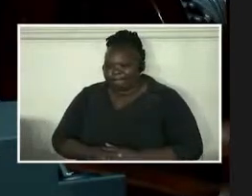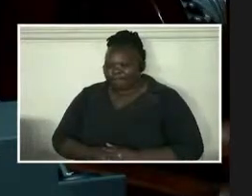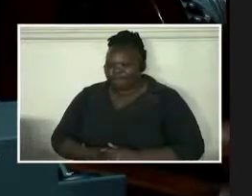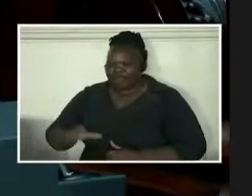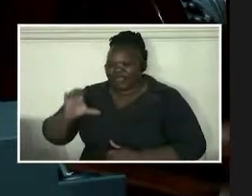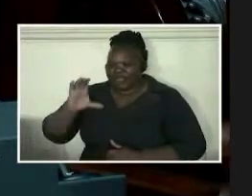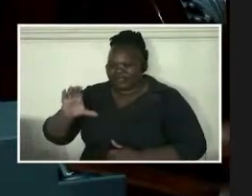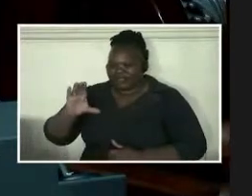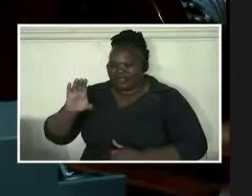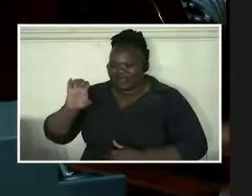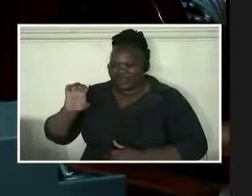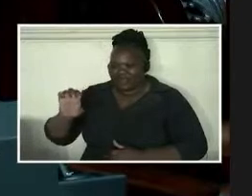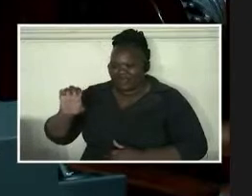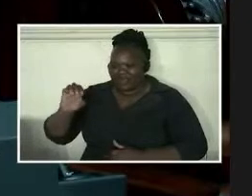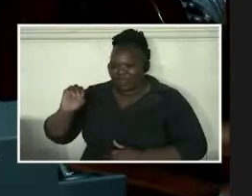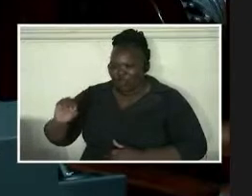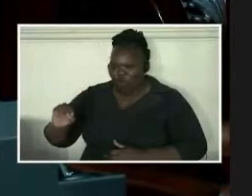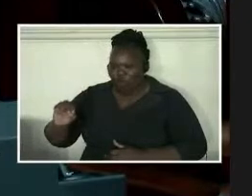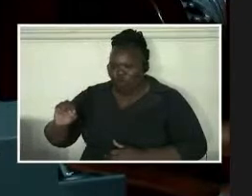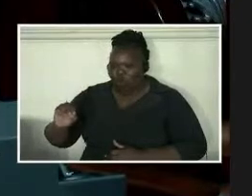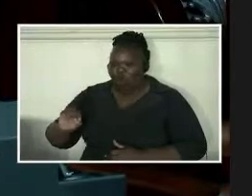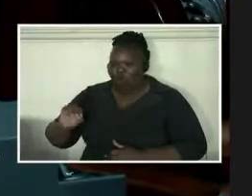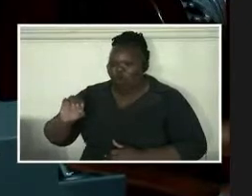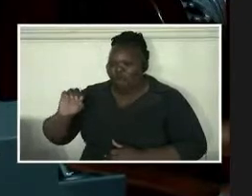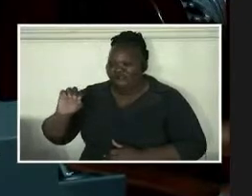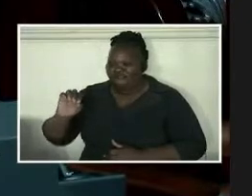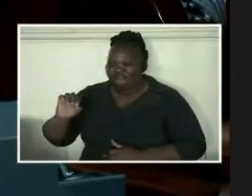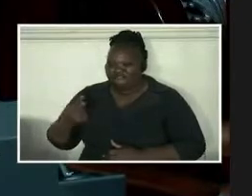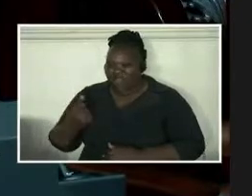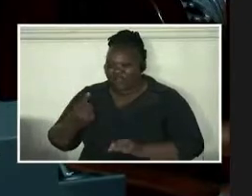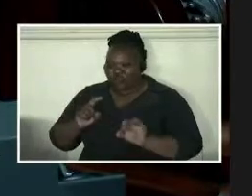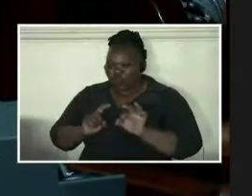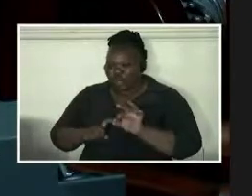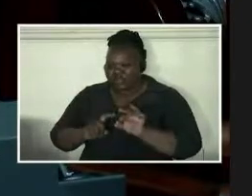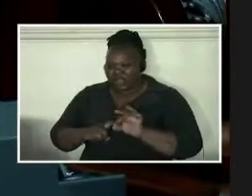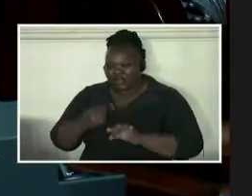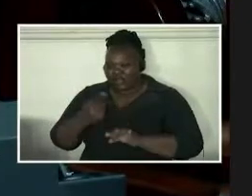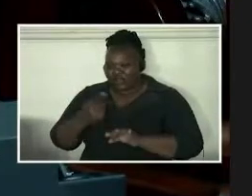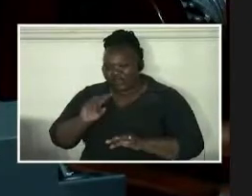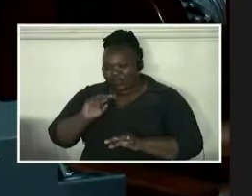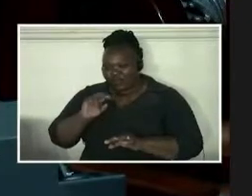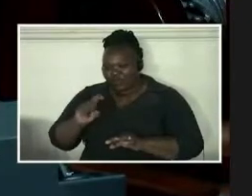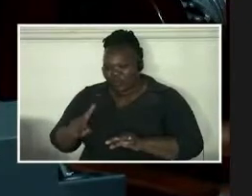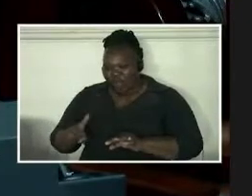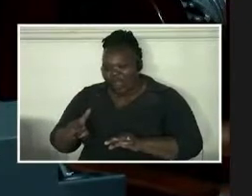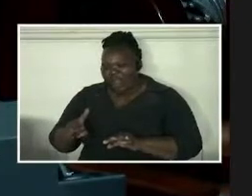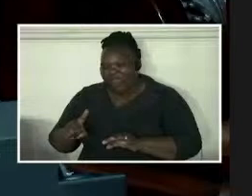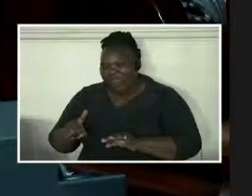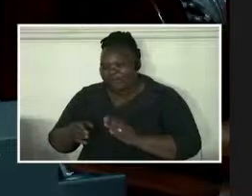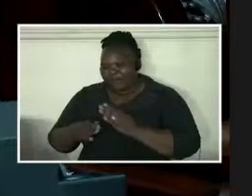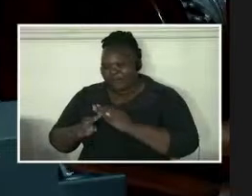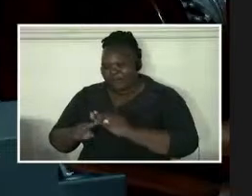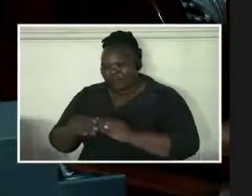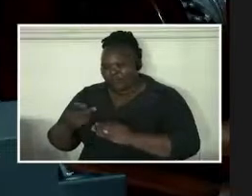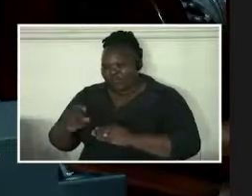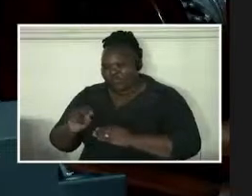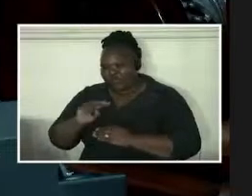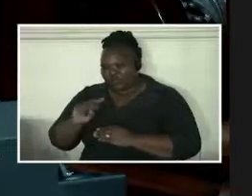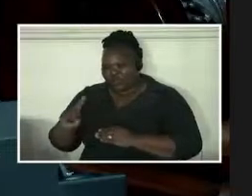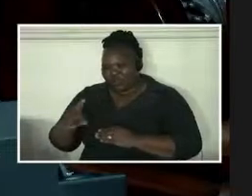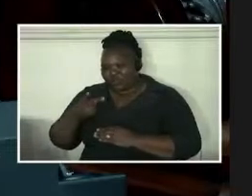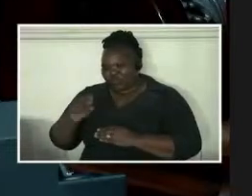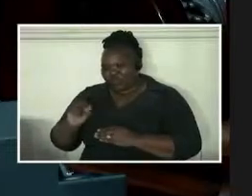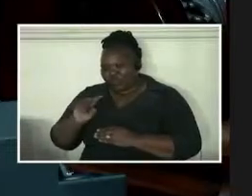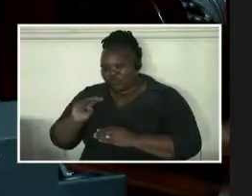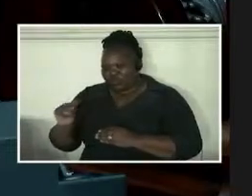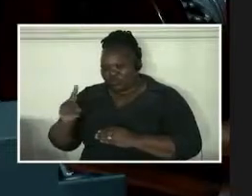the ceo in the first quarter of 2021 projected an over expenditure for 2021-22